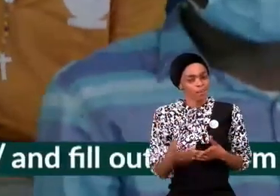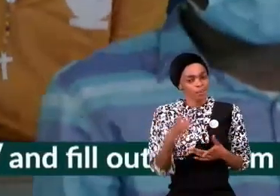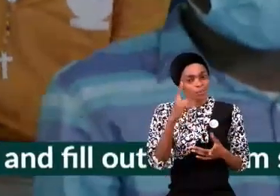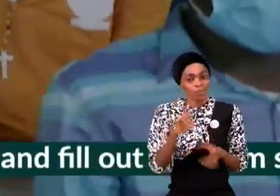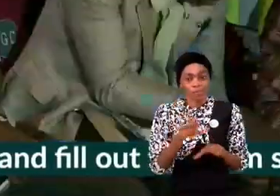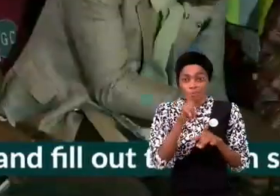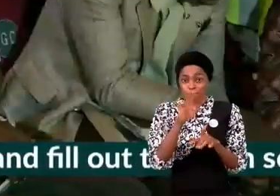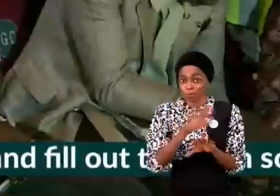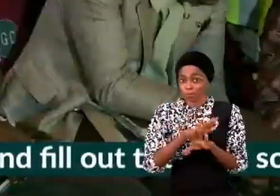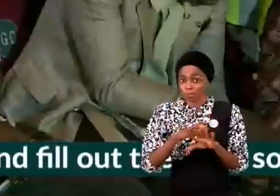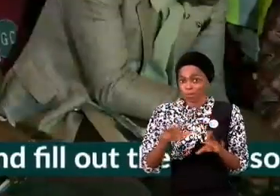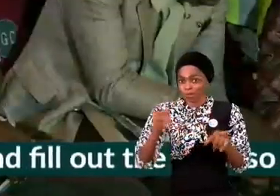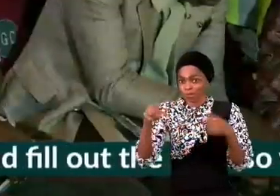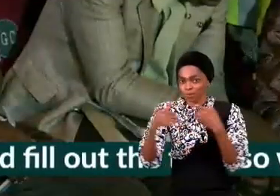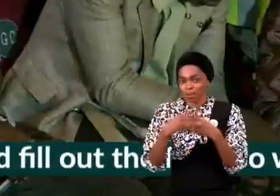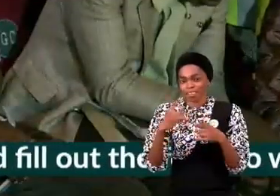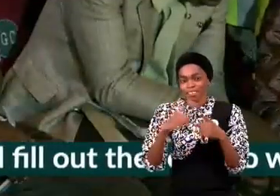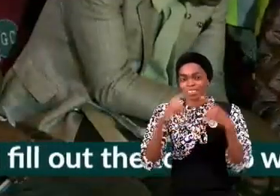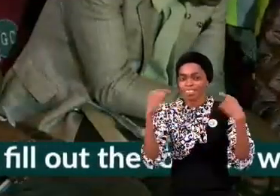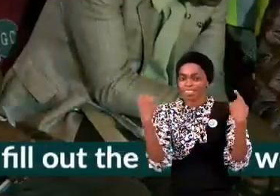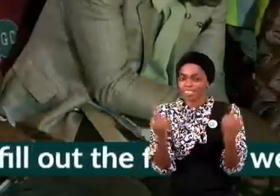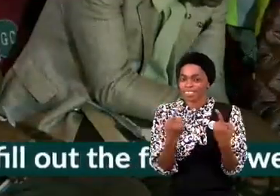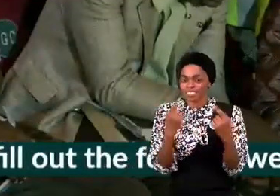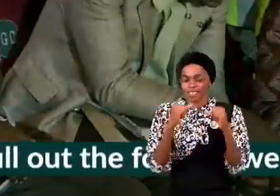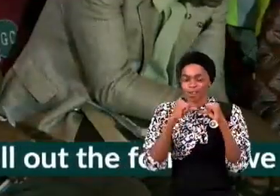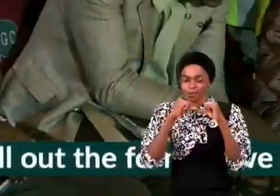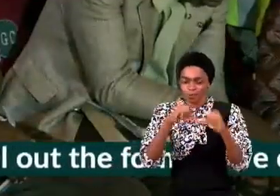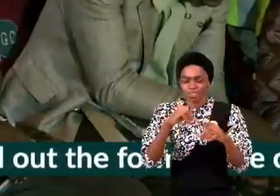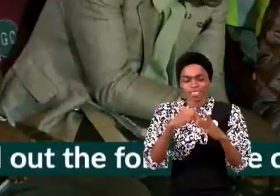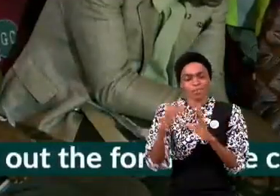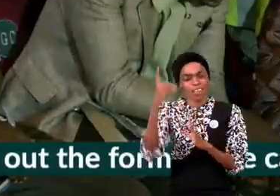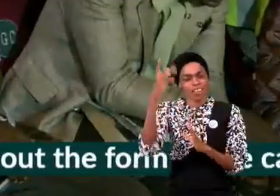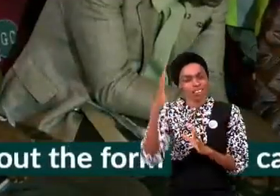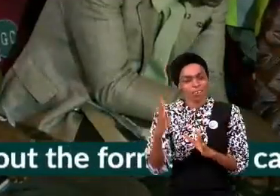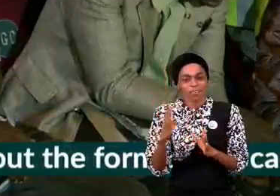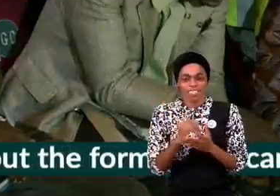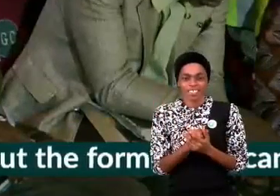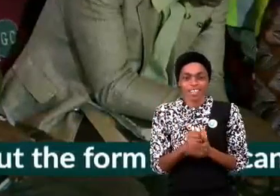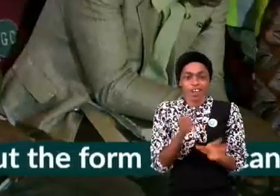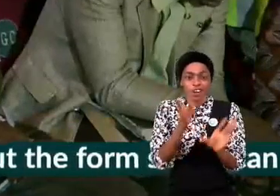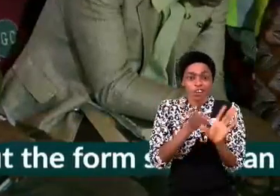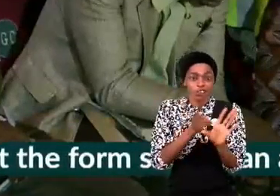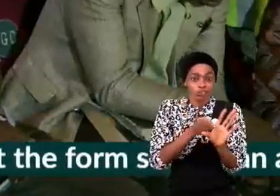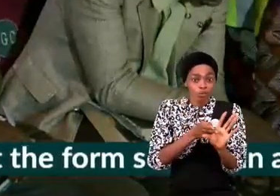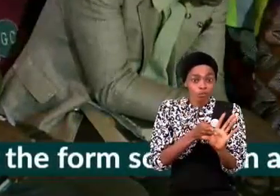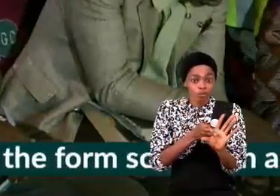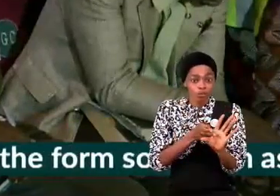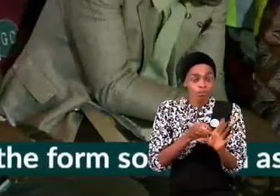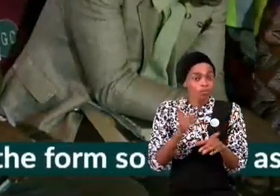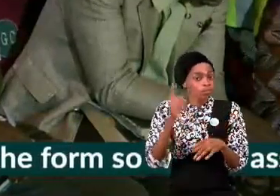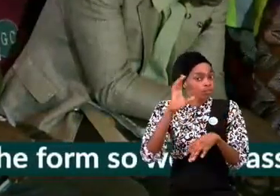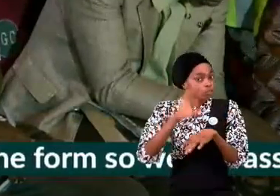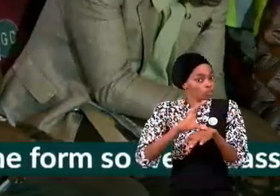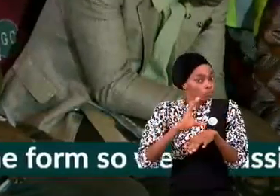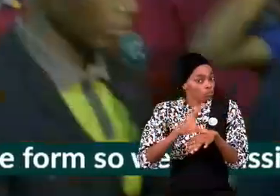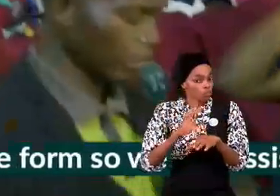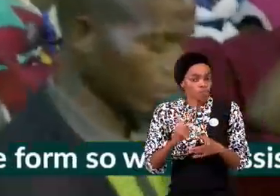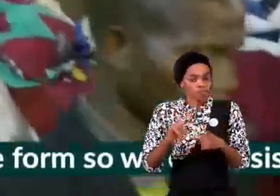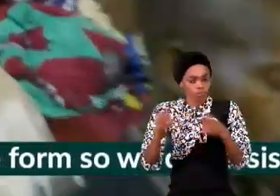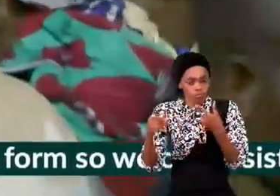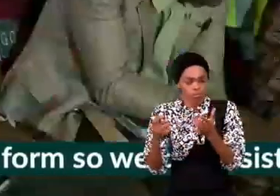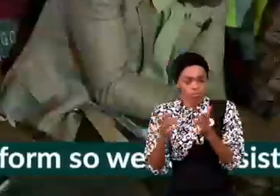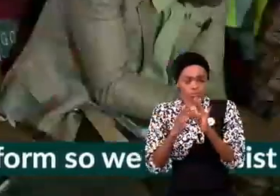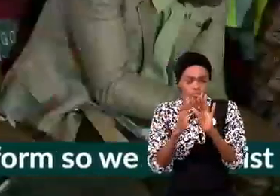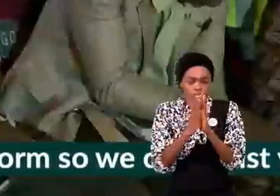because for the past 4 days, you have seen that the miracles have been increasing every day. And tonight, there's going to